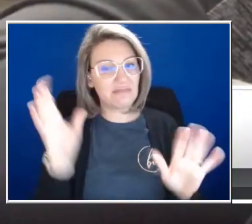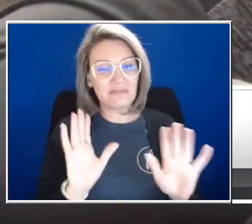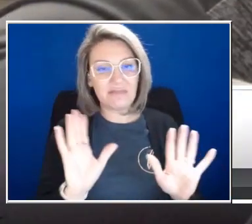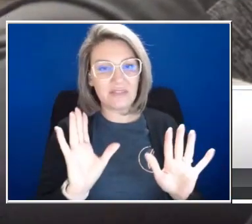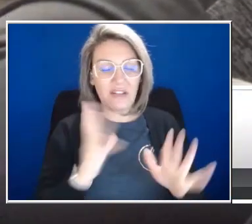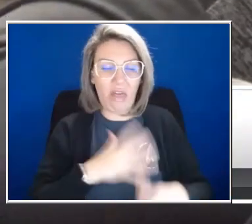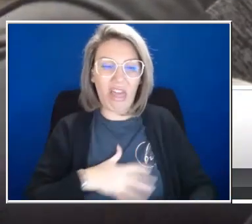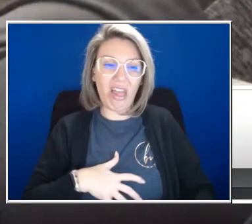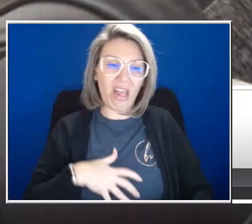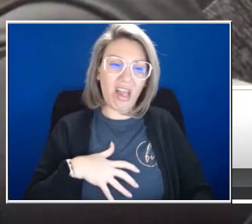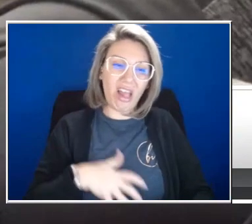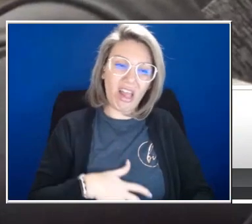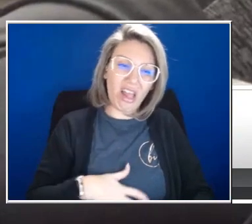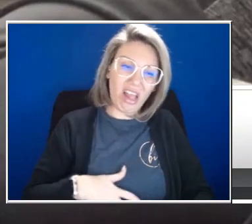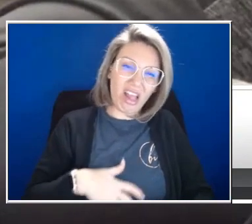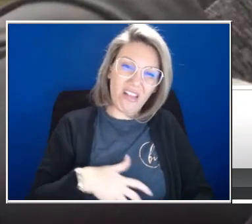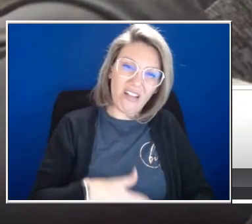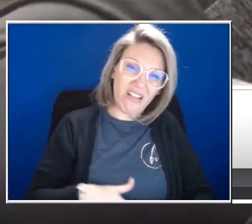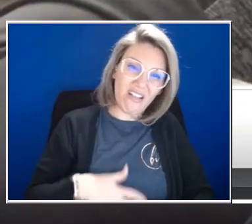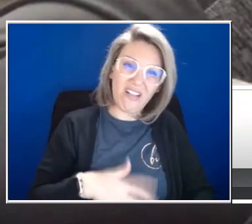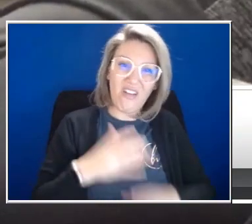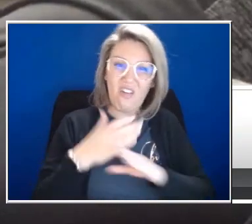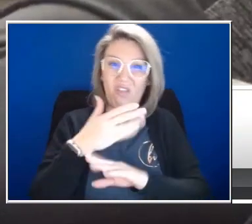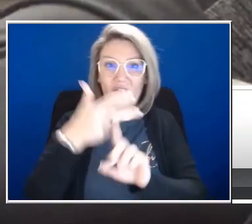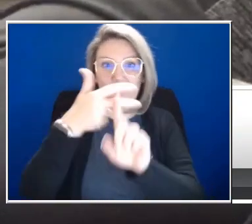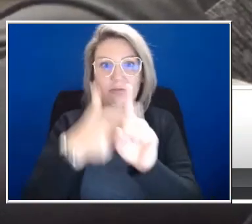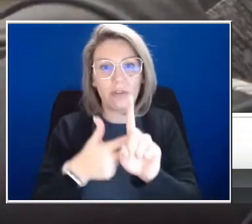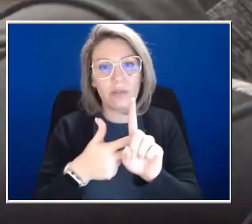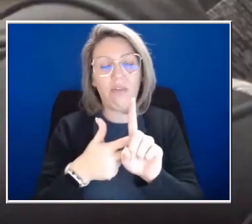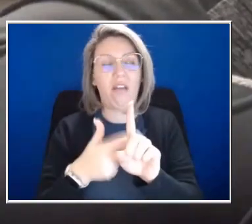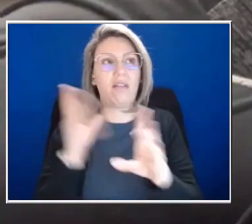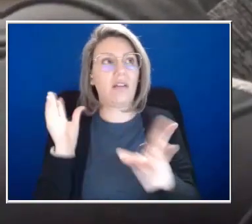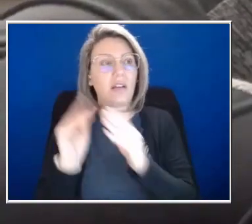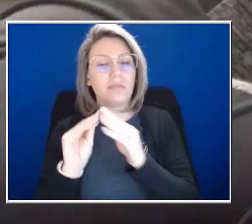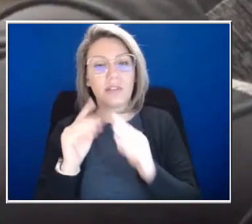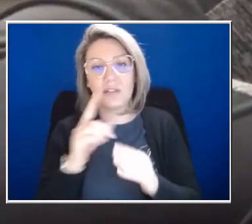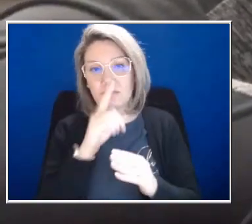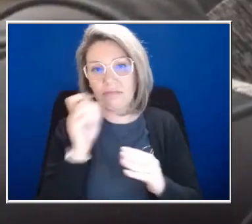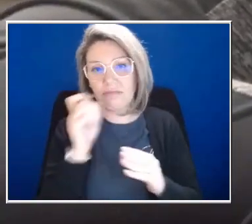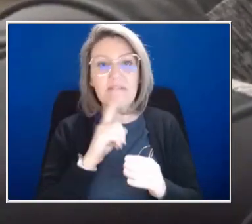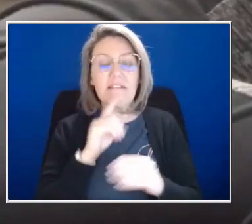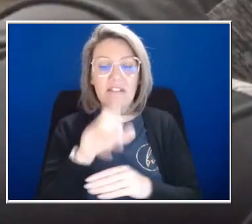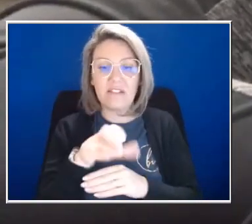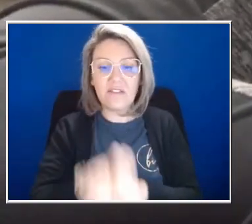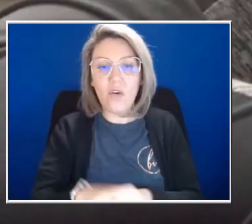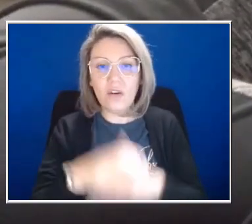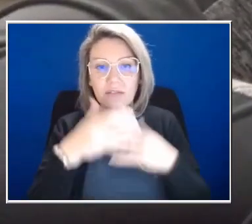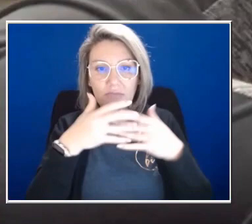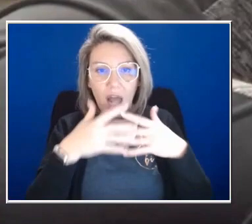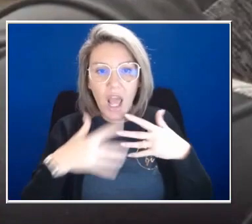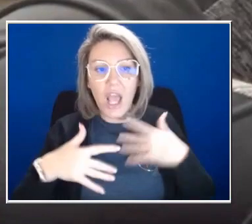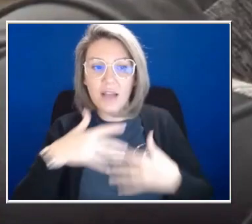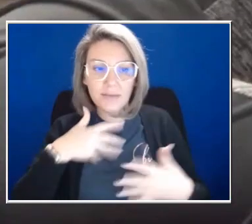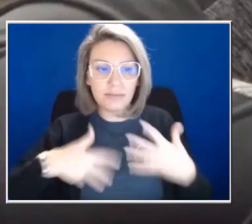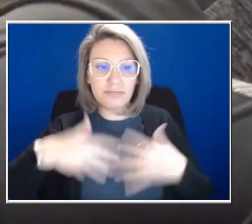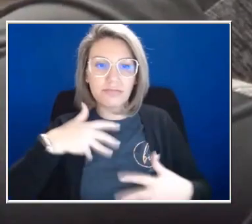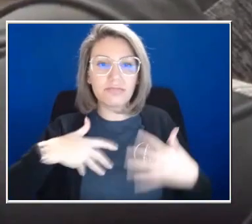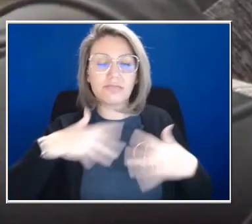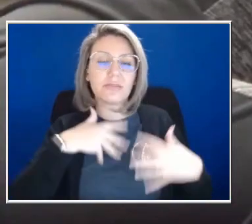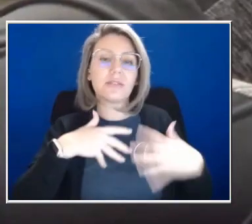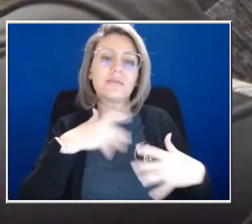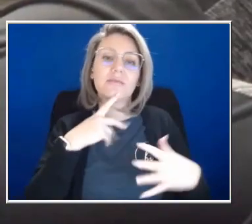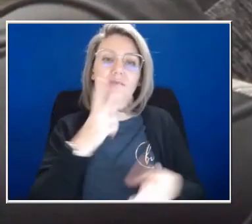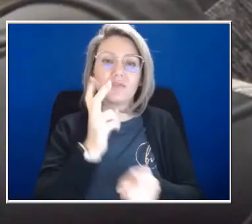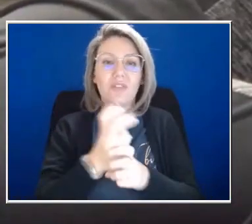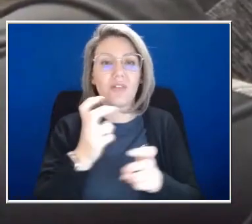nauseous for over 3 months of it just because of the force of the blood flow and everything like that. And it's hard to live with